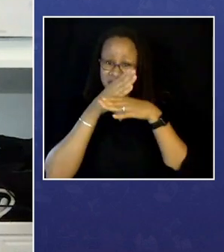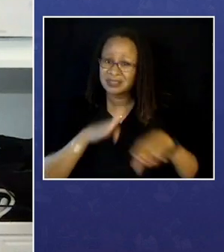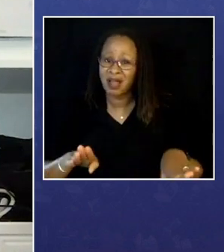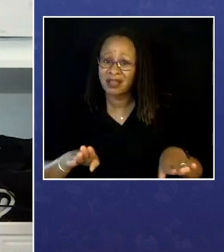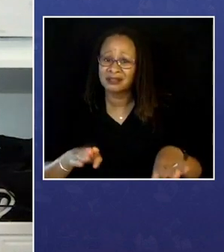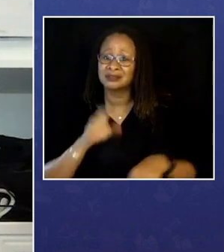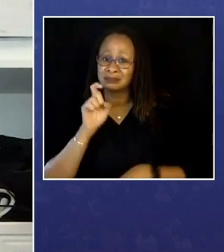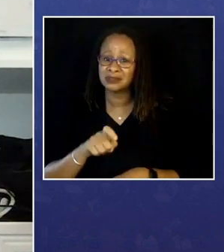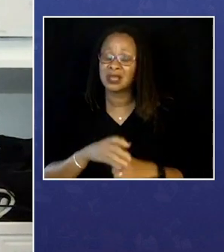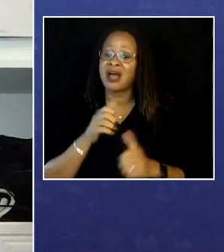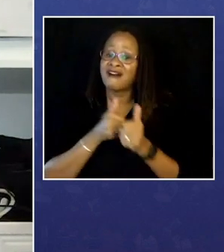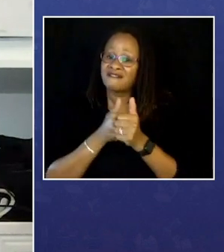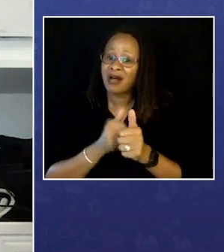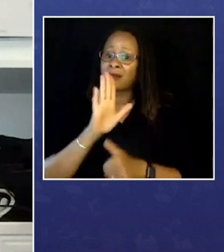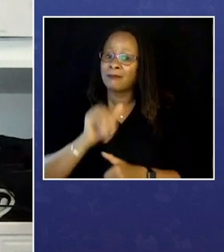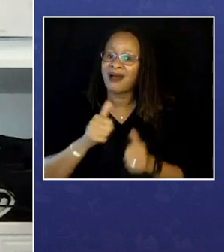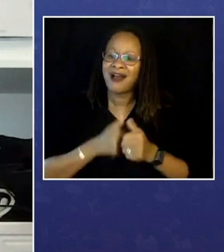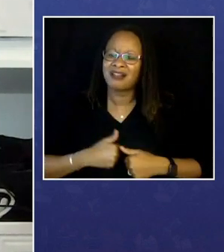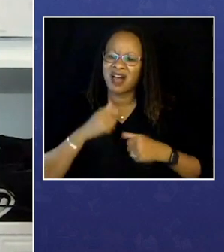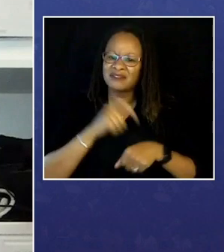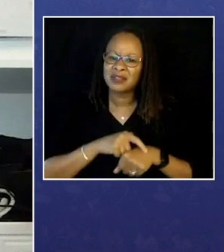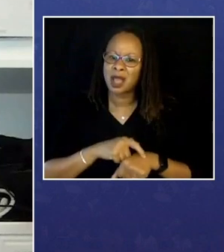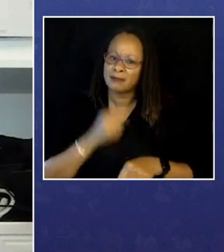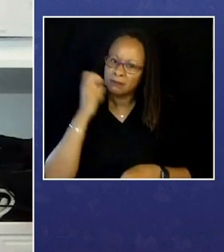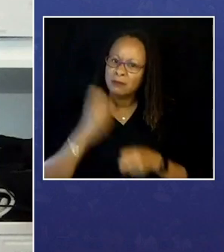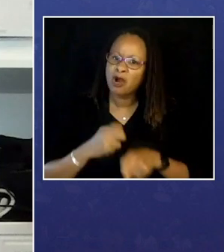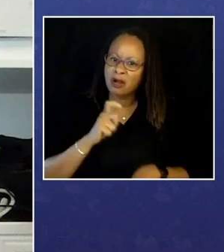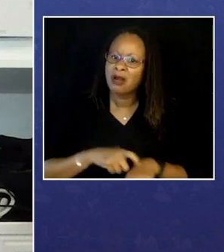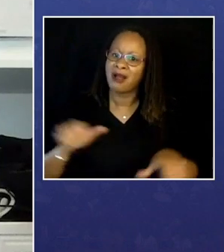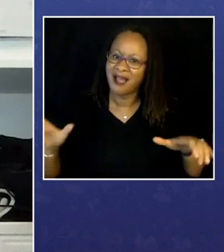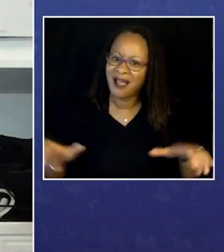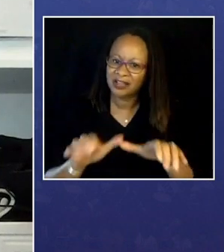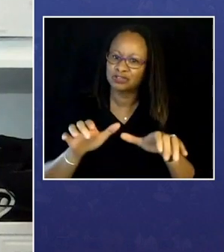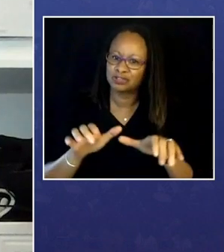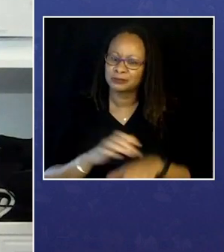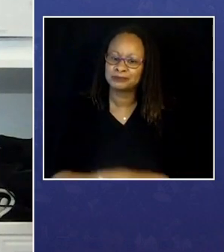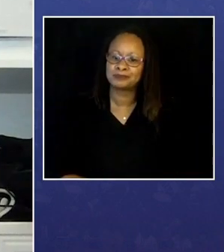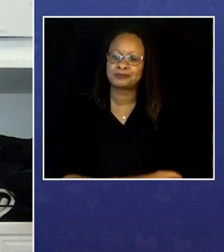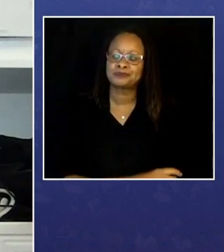silence, followed by a lifetime of concrete action.